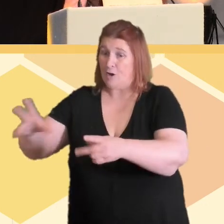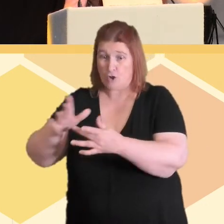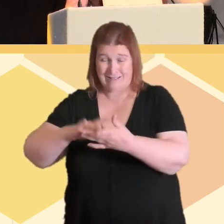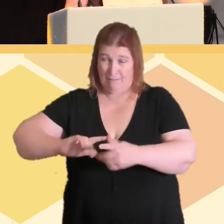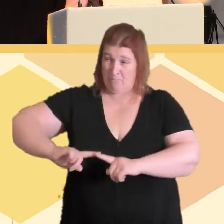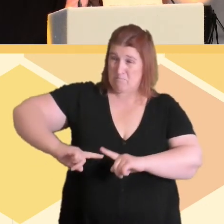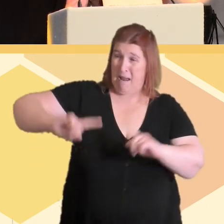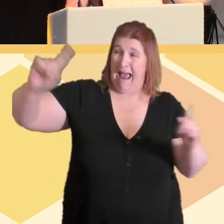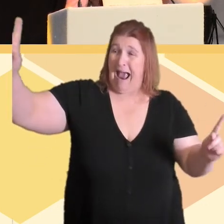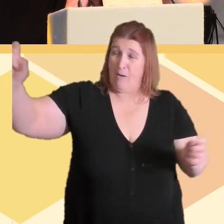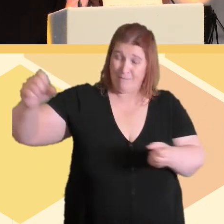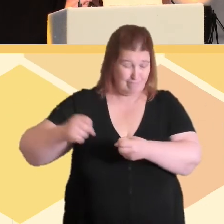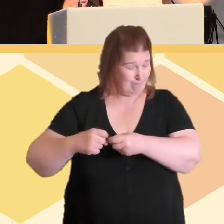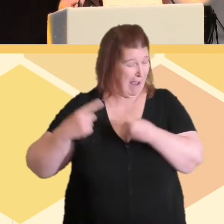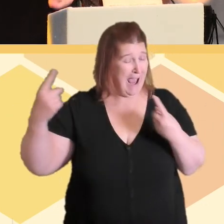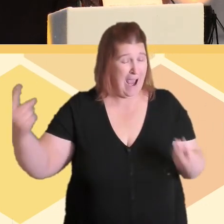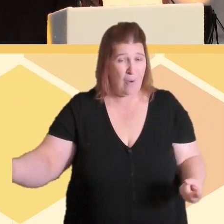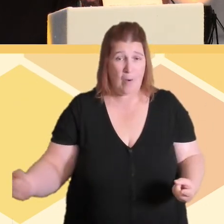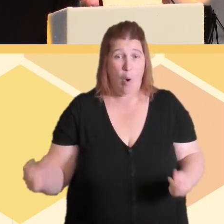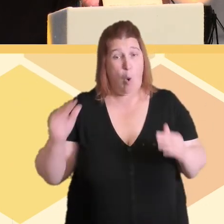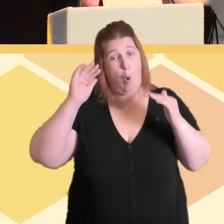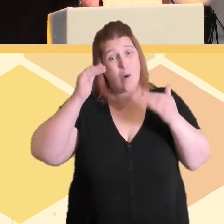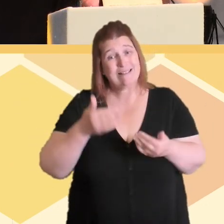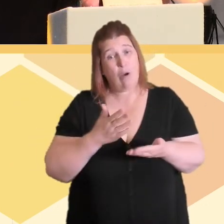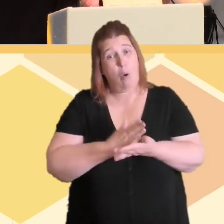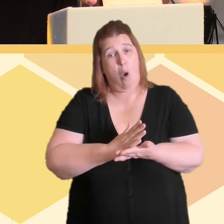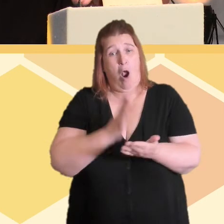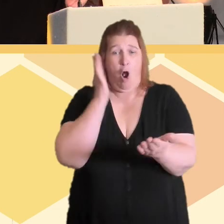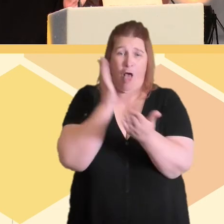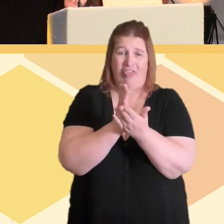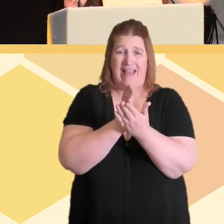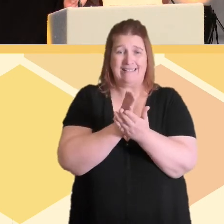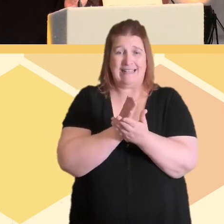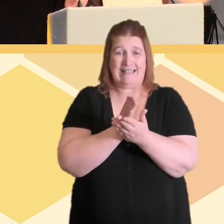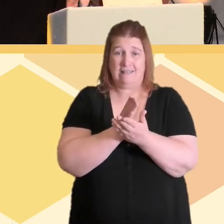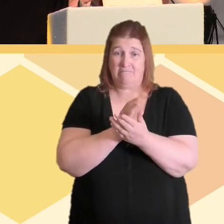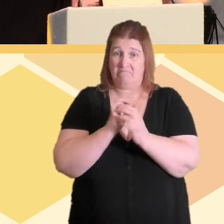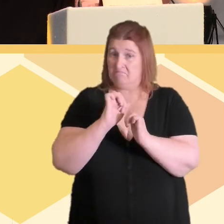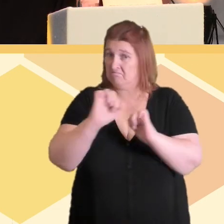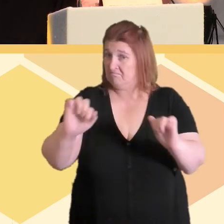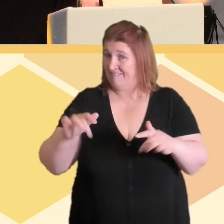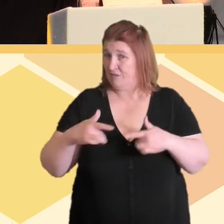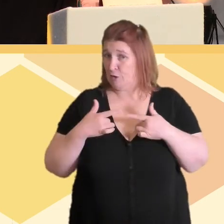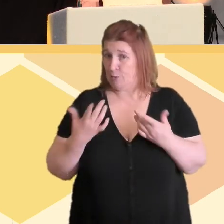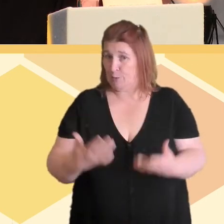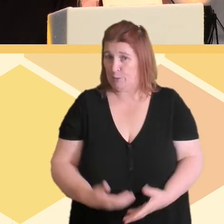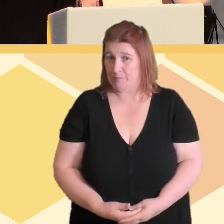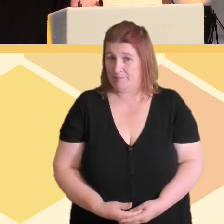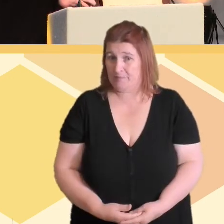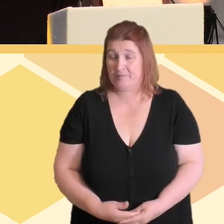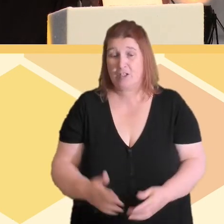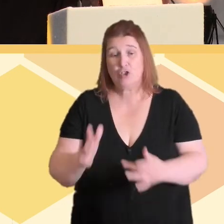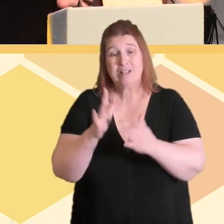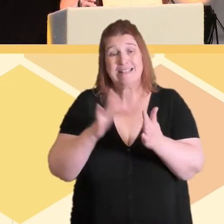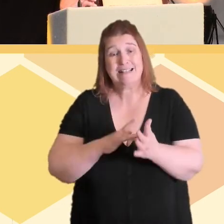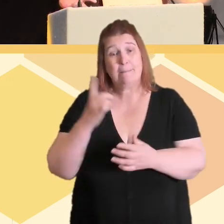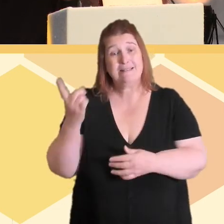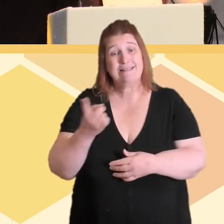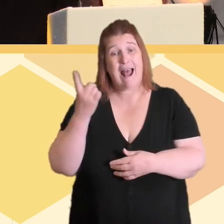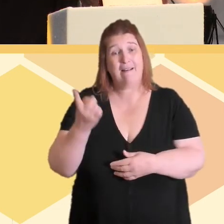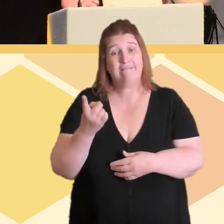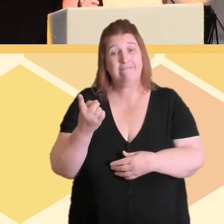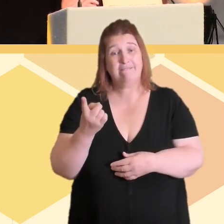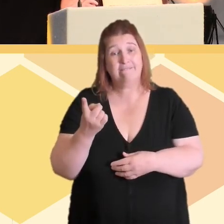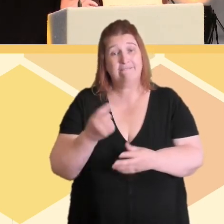ideas upside down. Autistic or authentic, it depends on your perspective. Jesus